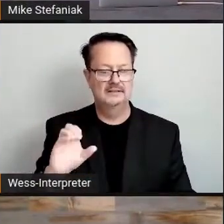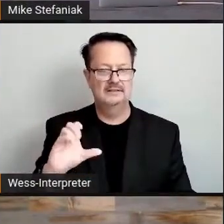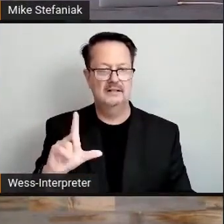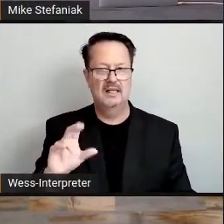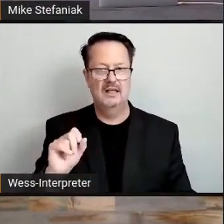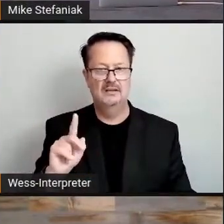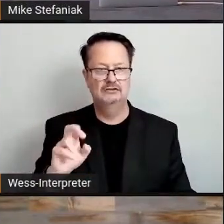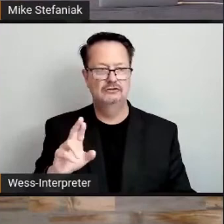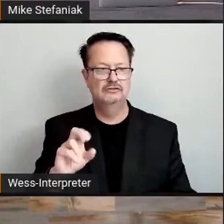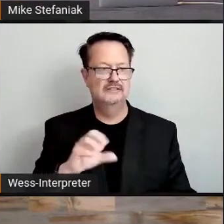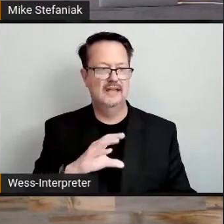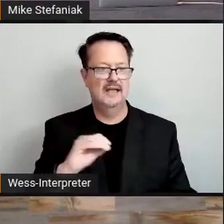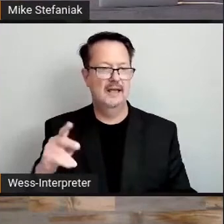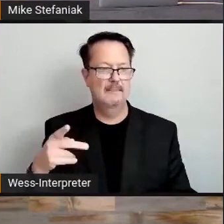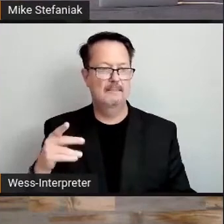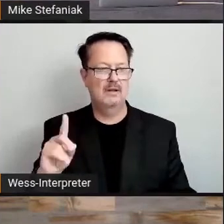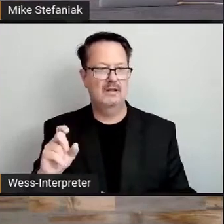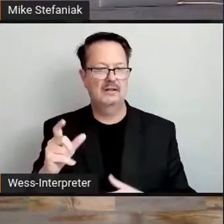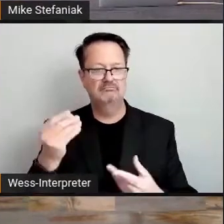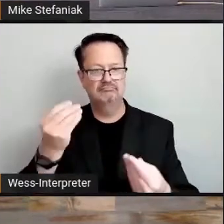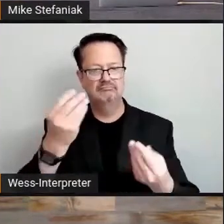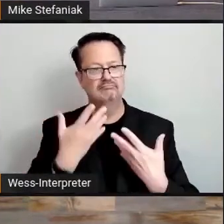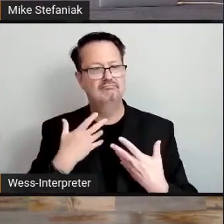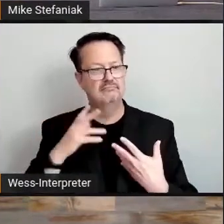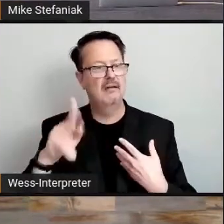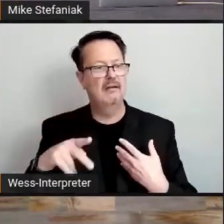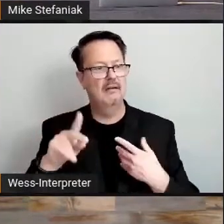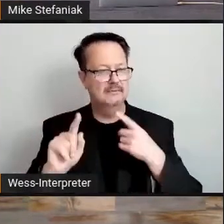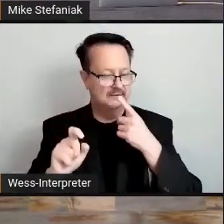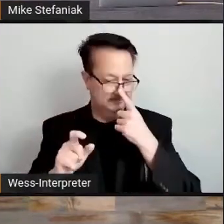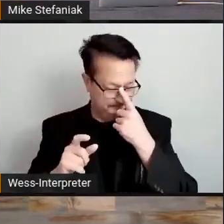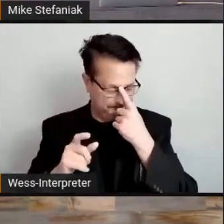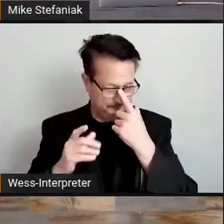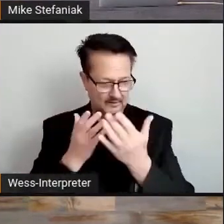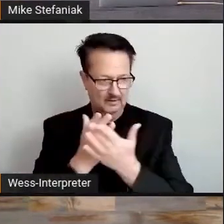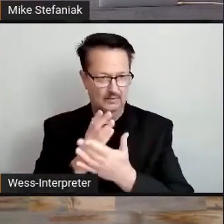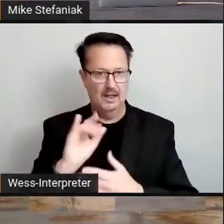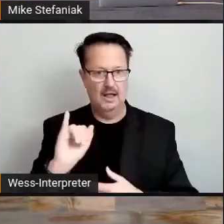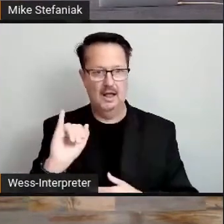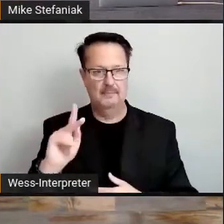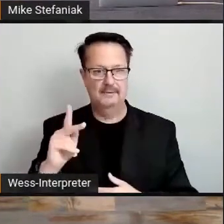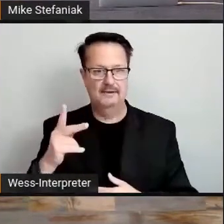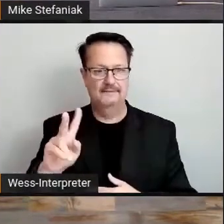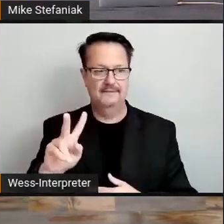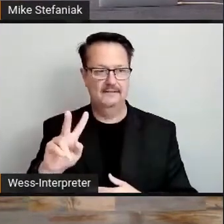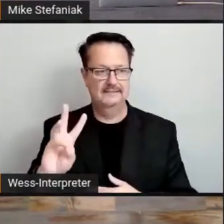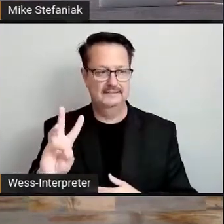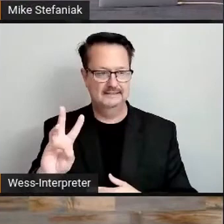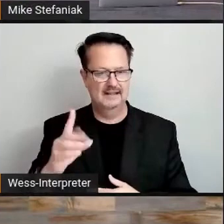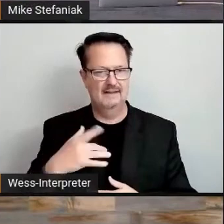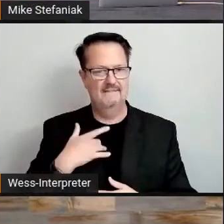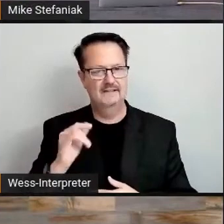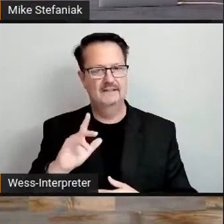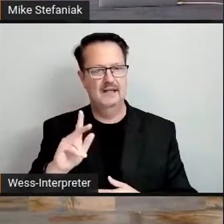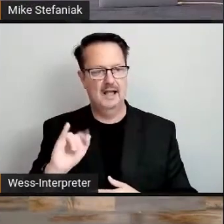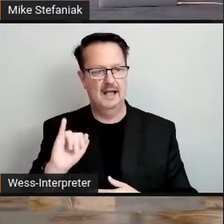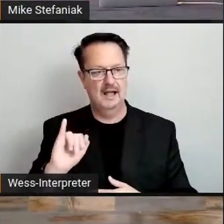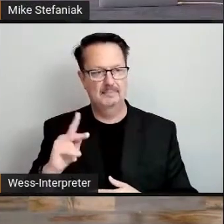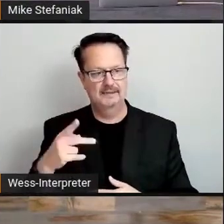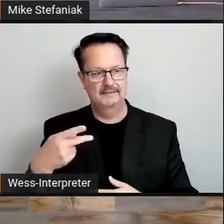ahead, let us know about the update. All right, so IPv6 update. It feels like IPv6